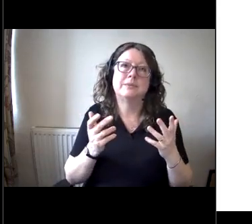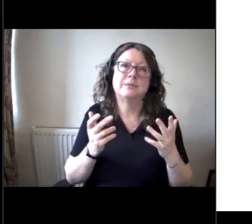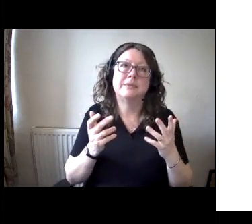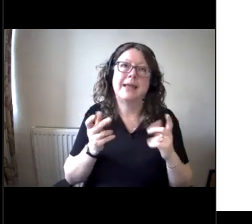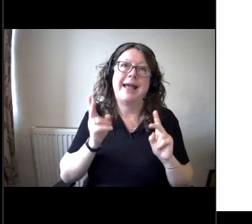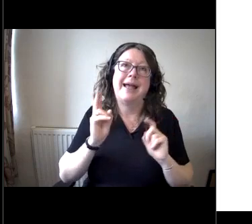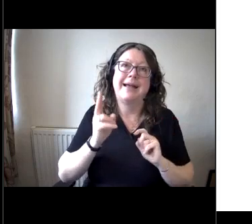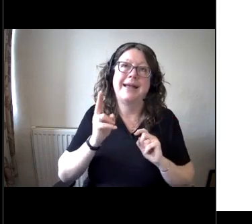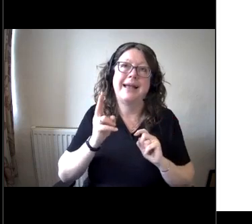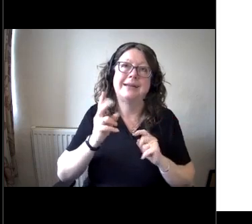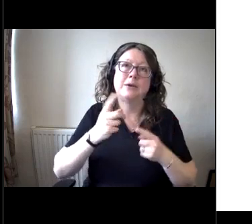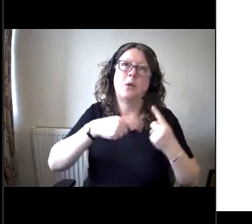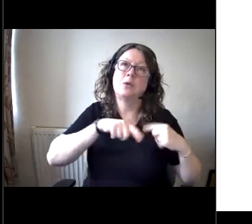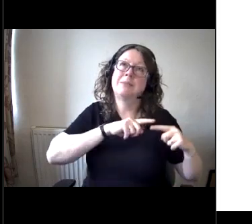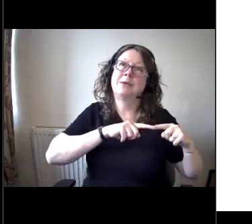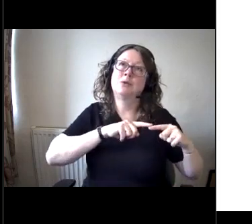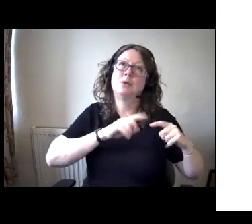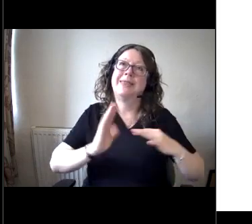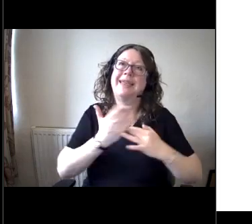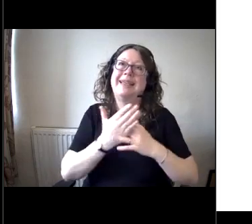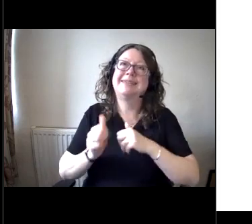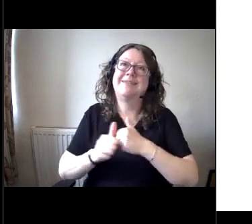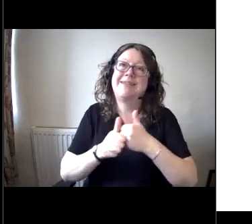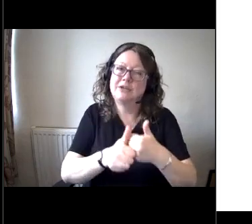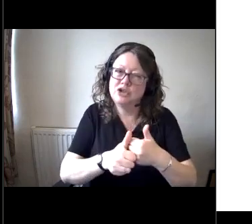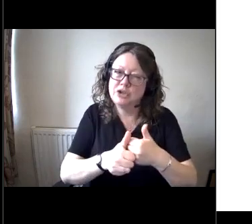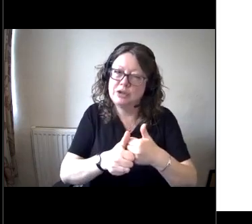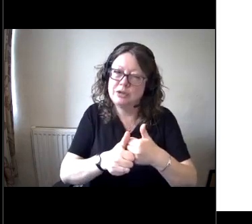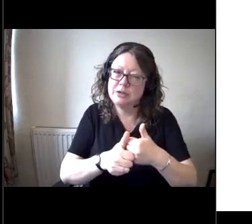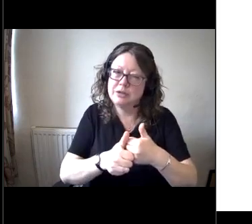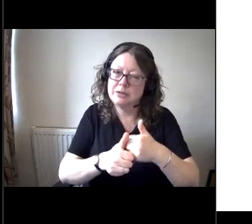interventions themselves, kind of implicitly